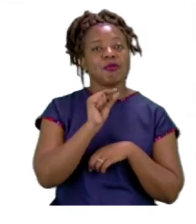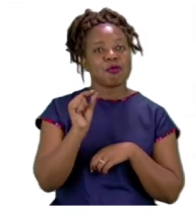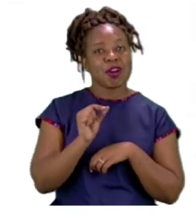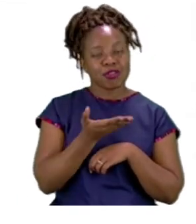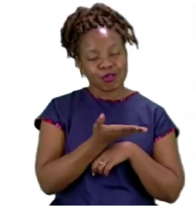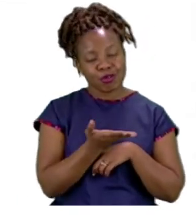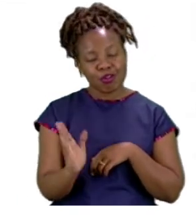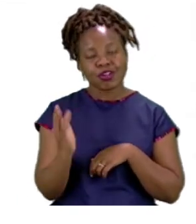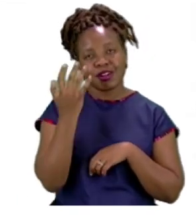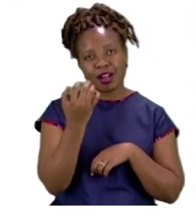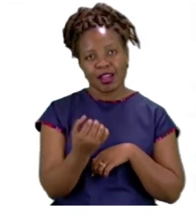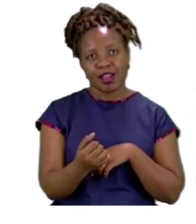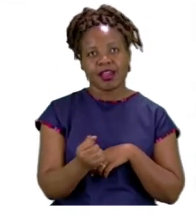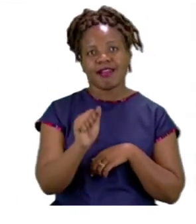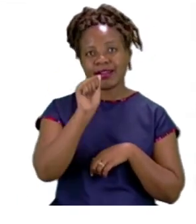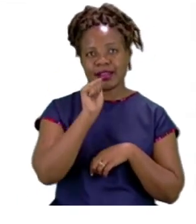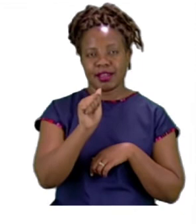have sail,